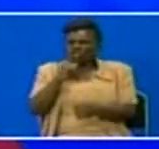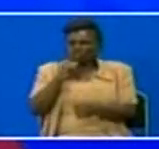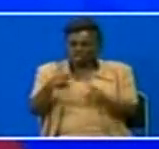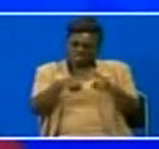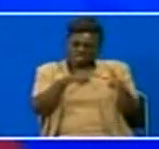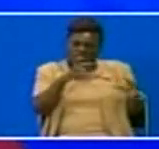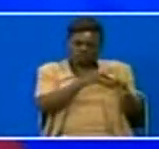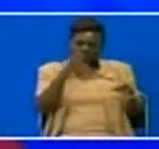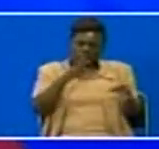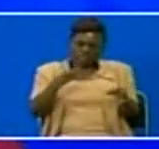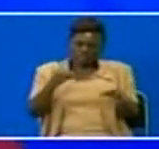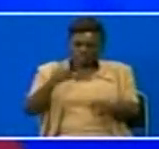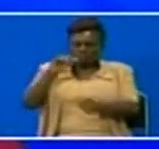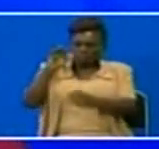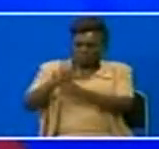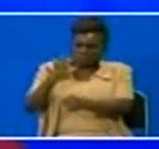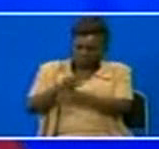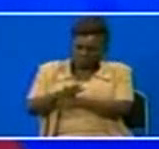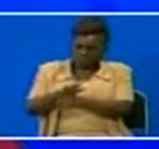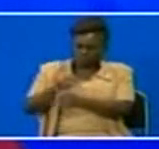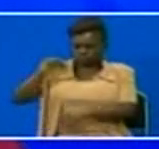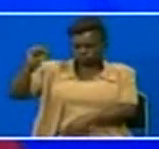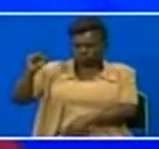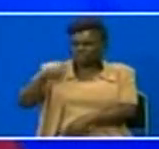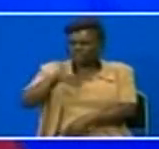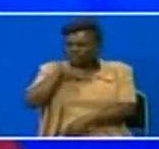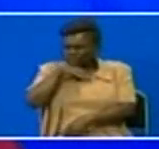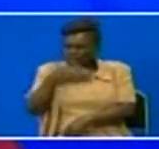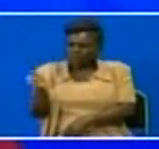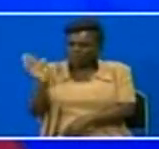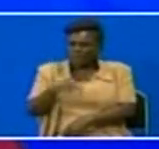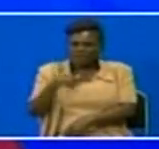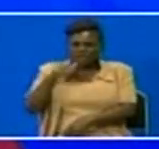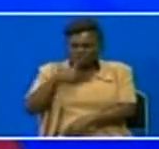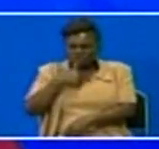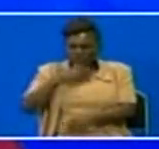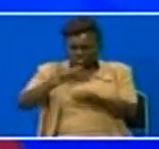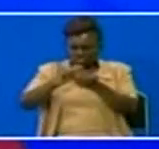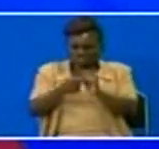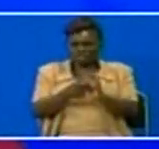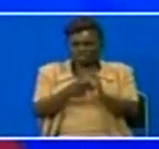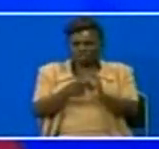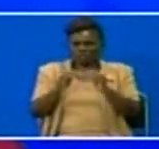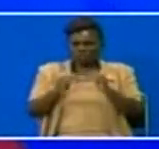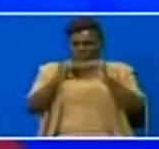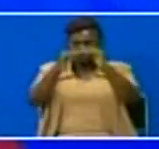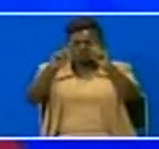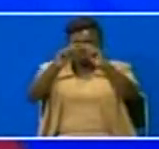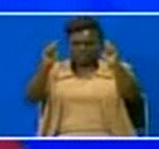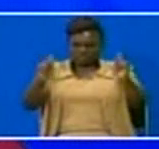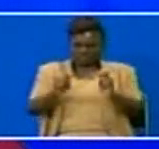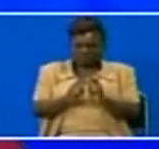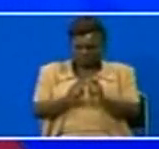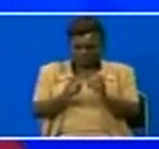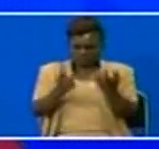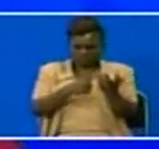the spirit of political pluralism? And will Raila Odinga return with a new formula that takes his party beyond ethnic arithmetic to